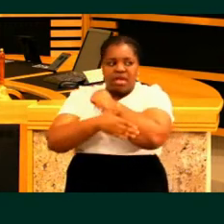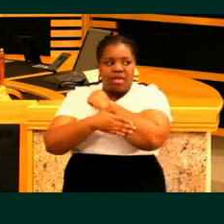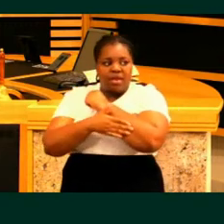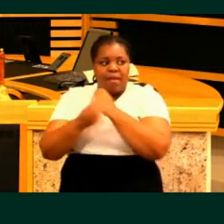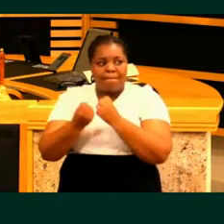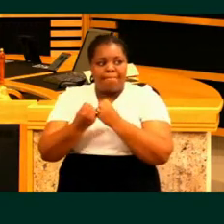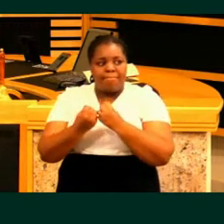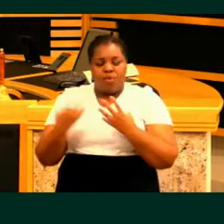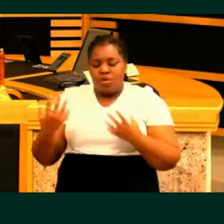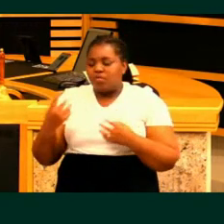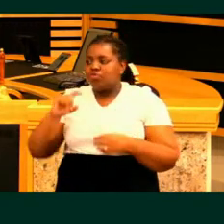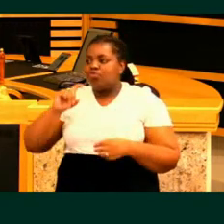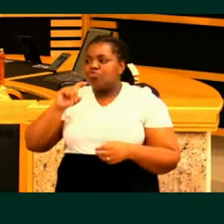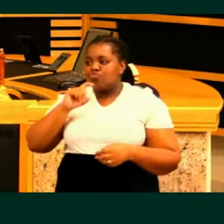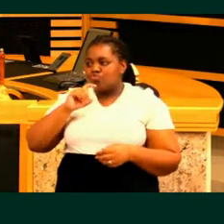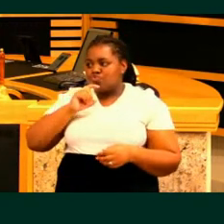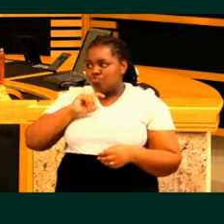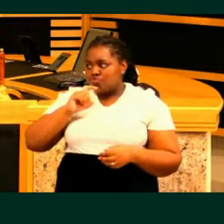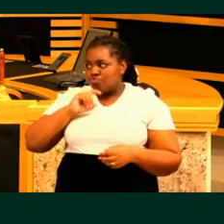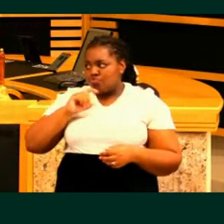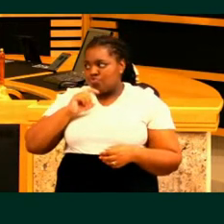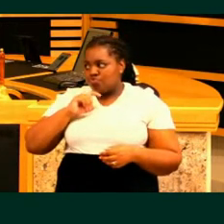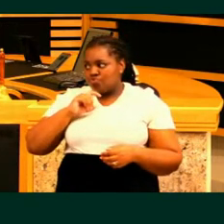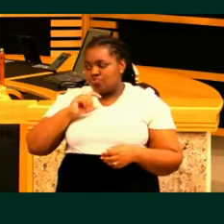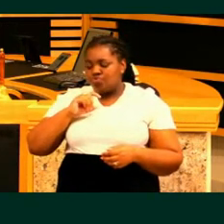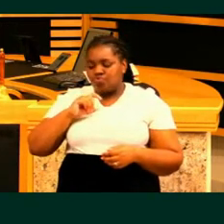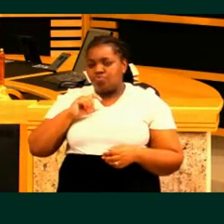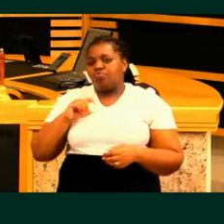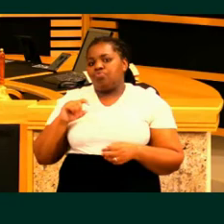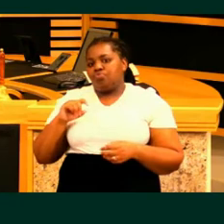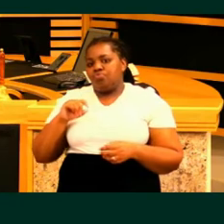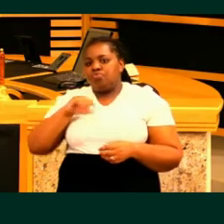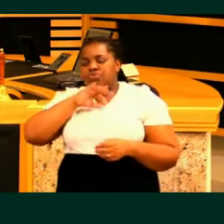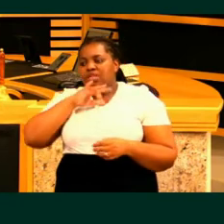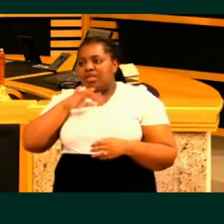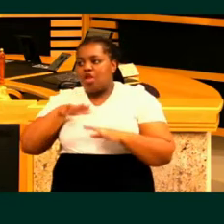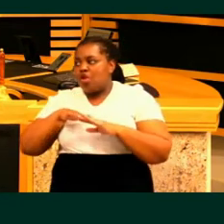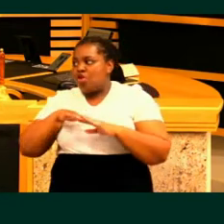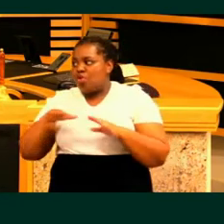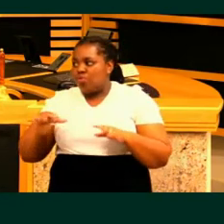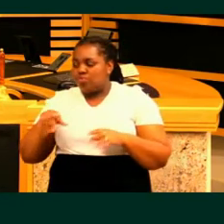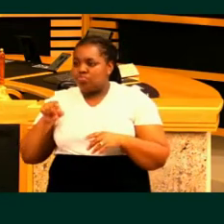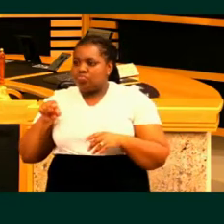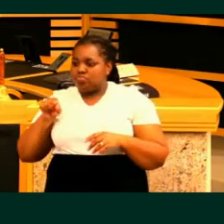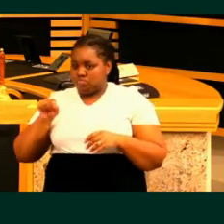are utilizing paper bags not